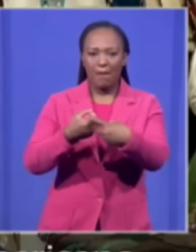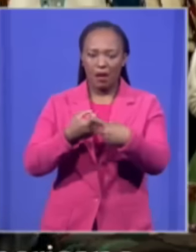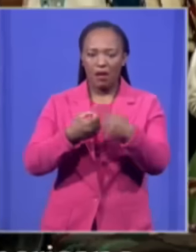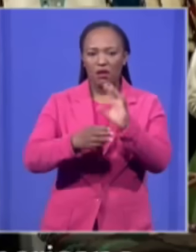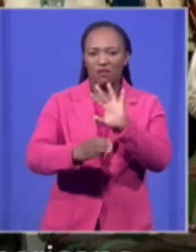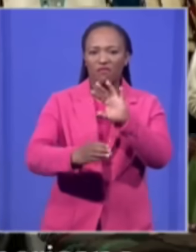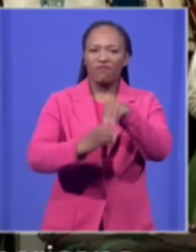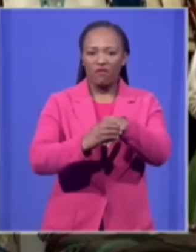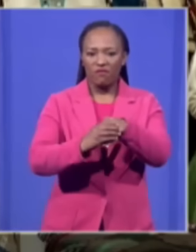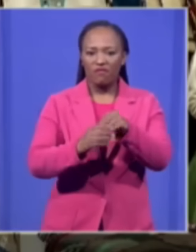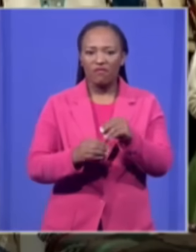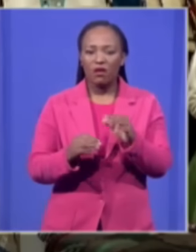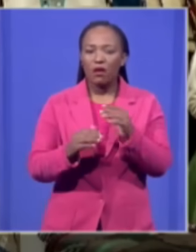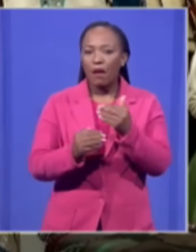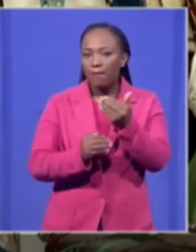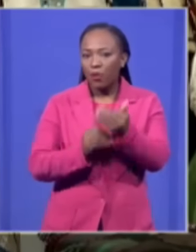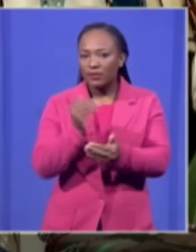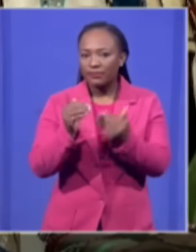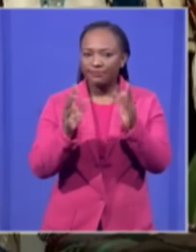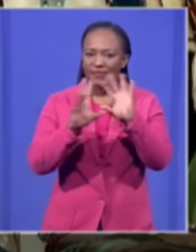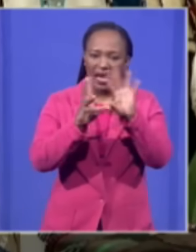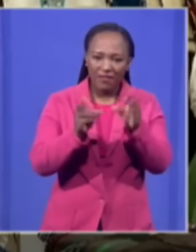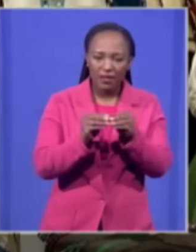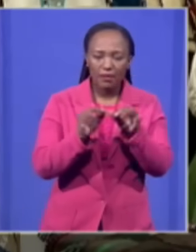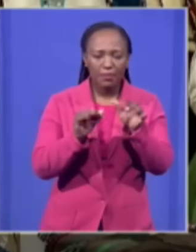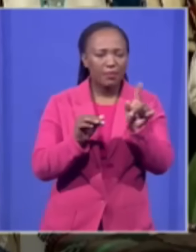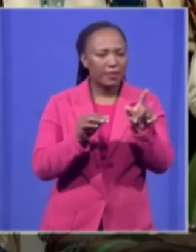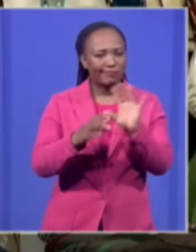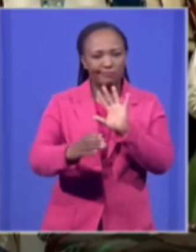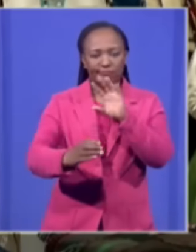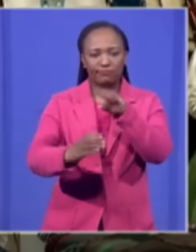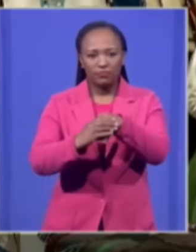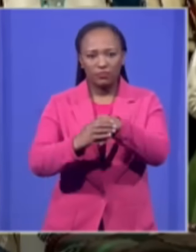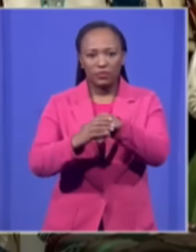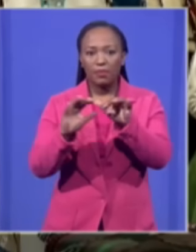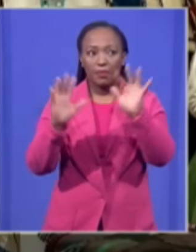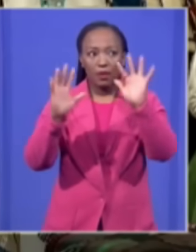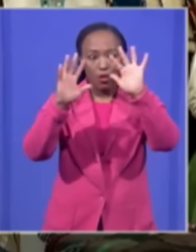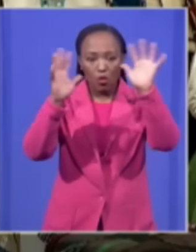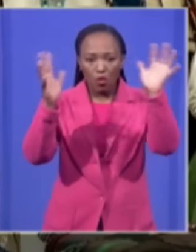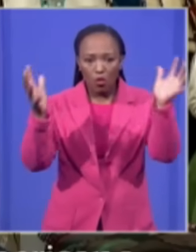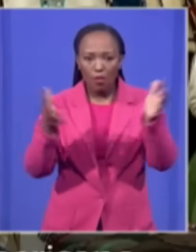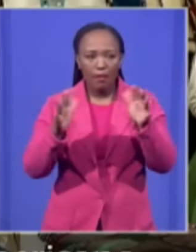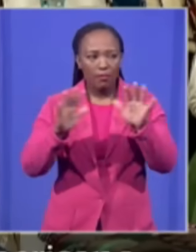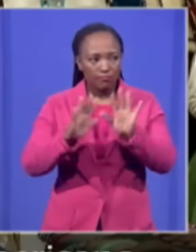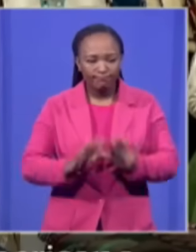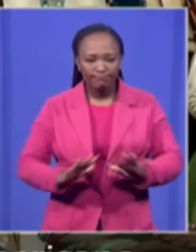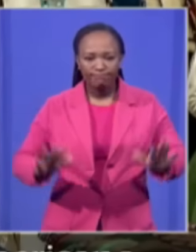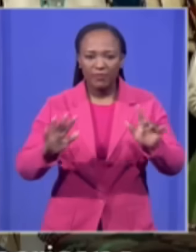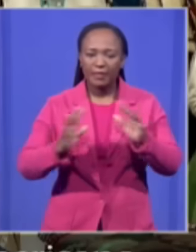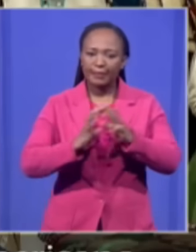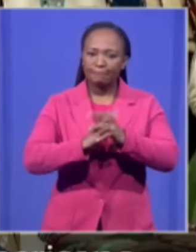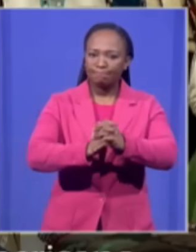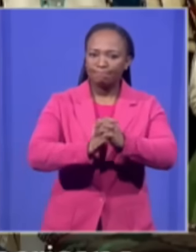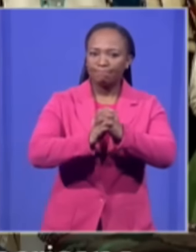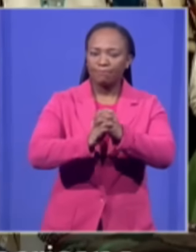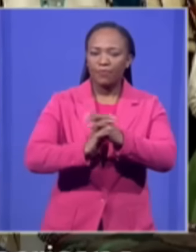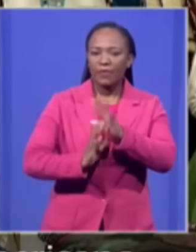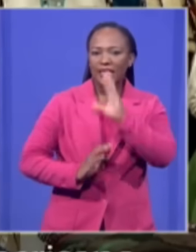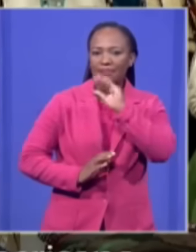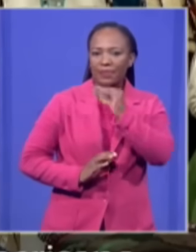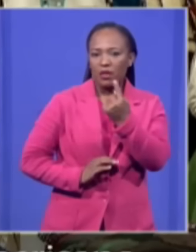our people comes first. We need that to happen, that people globally should come together, unite and speak in one voice in